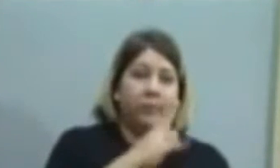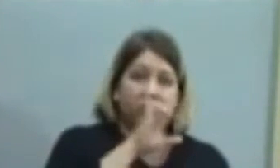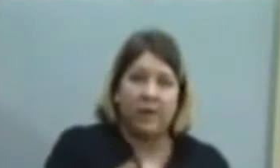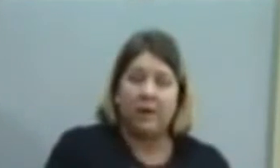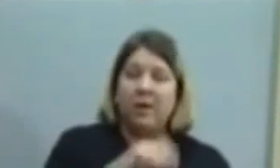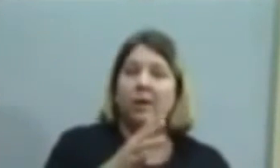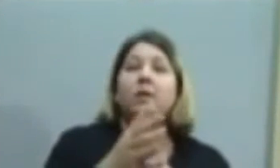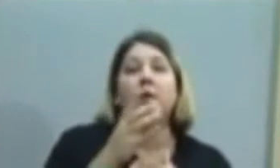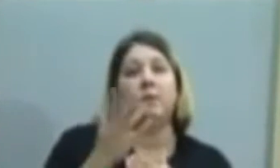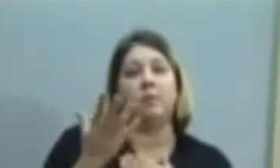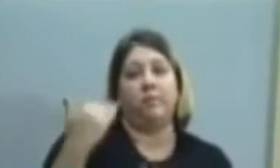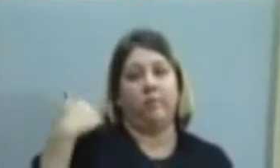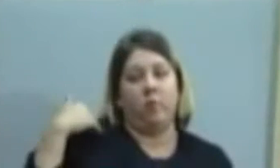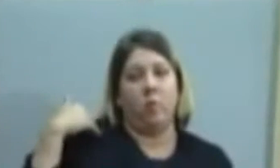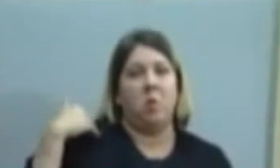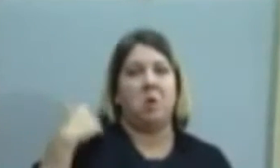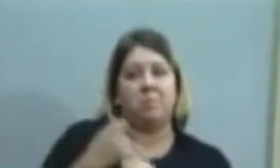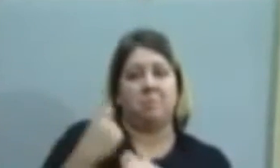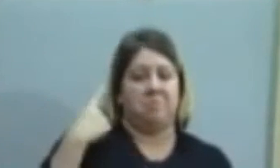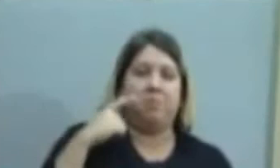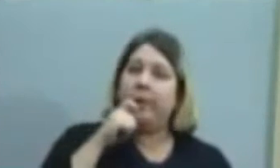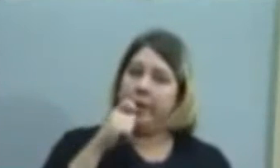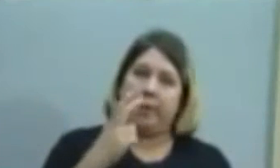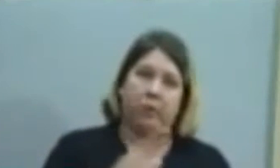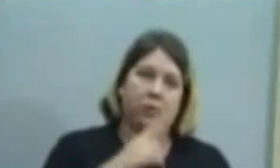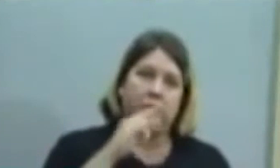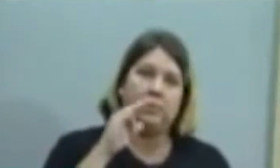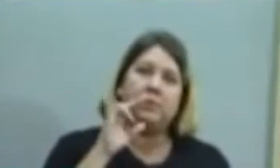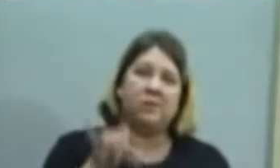at the beginning of last school year.